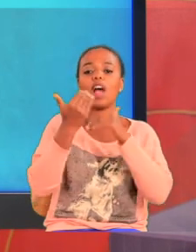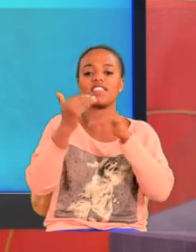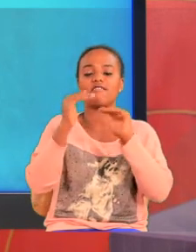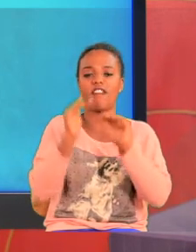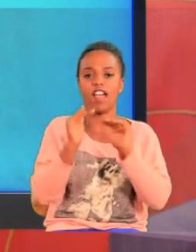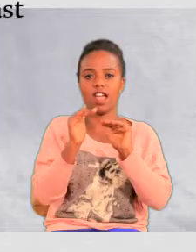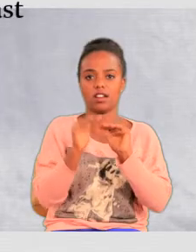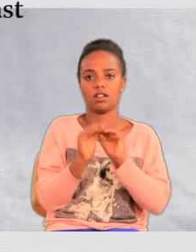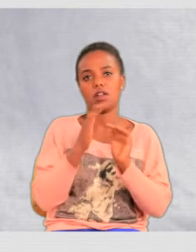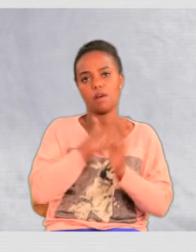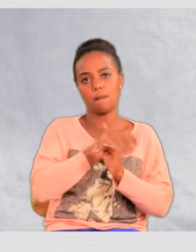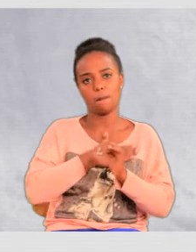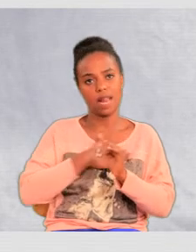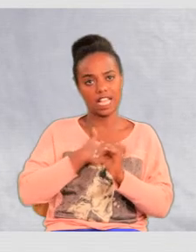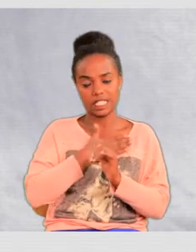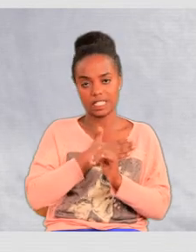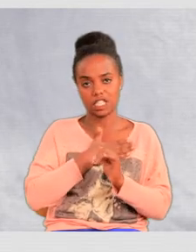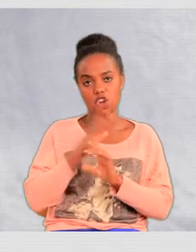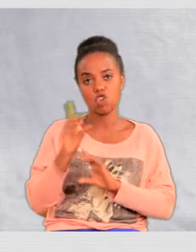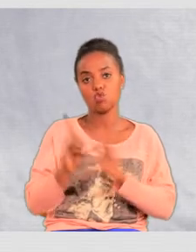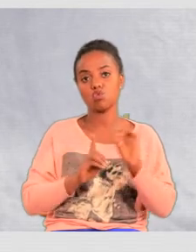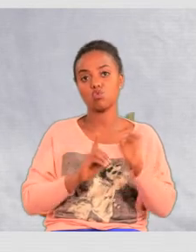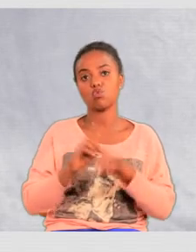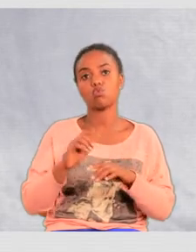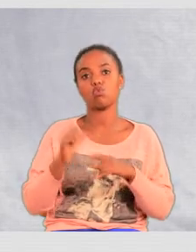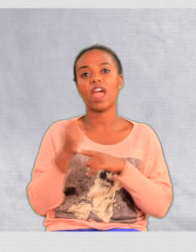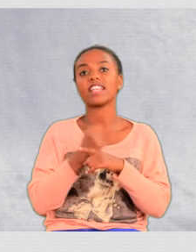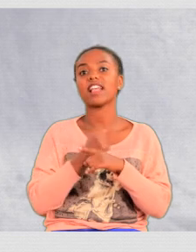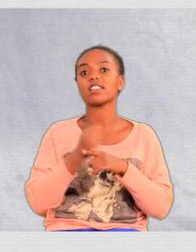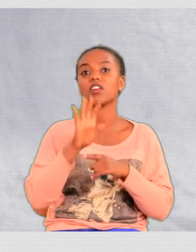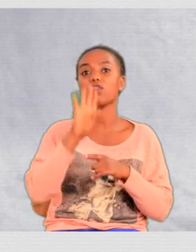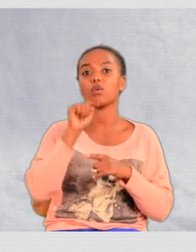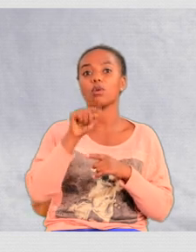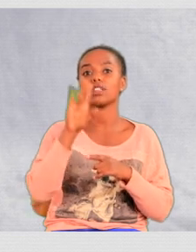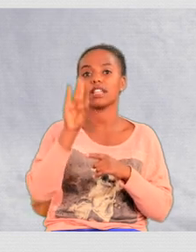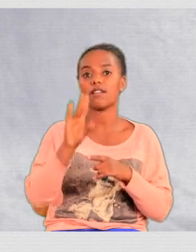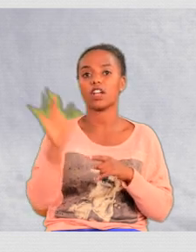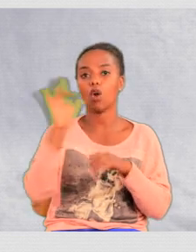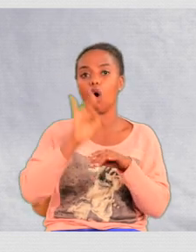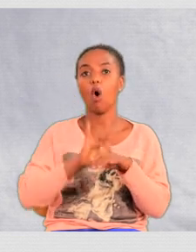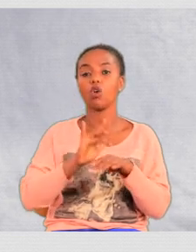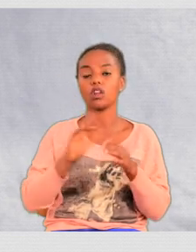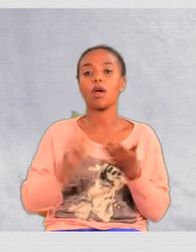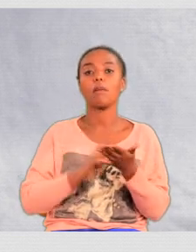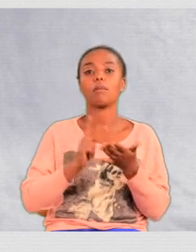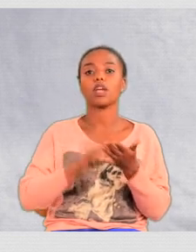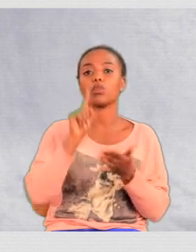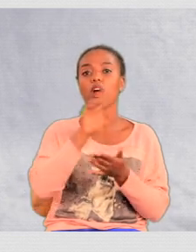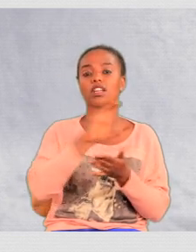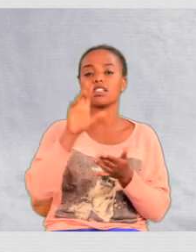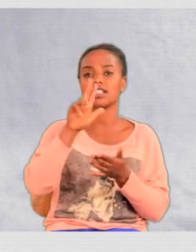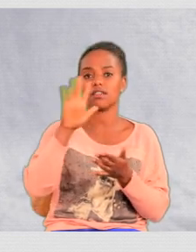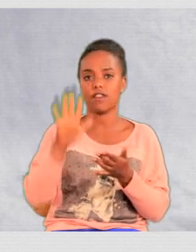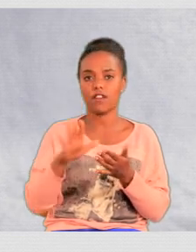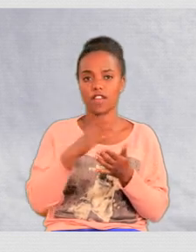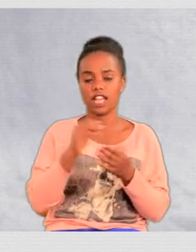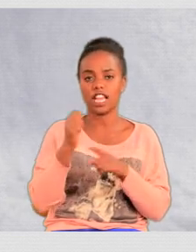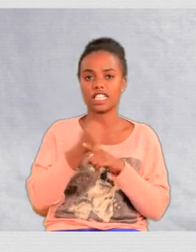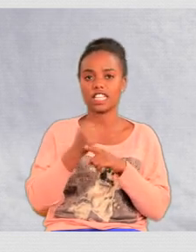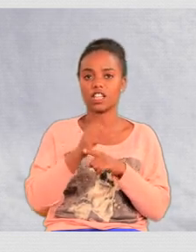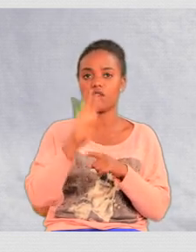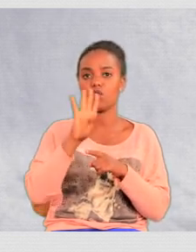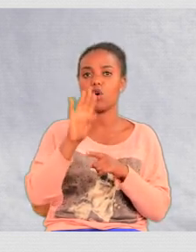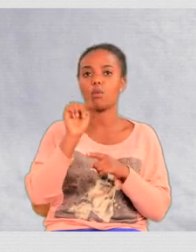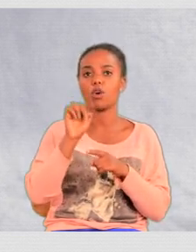So please do exercise 4.7 on page 135 and